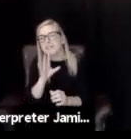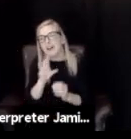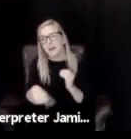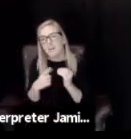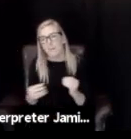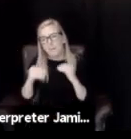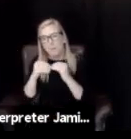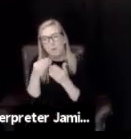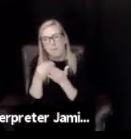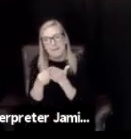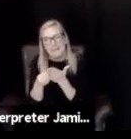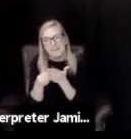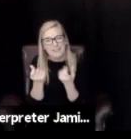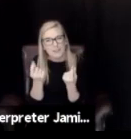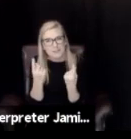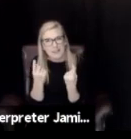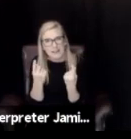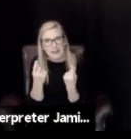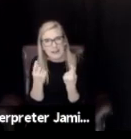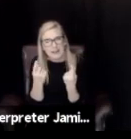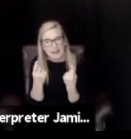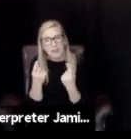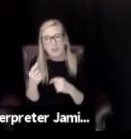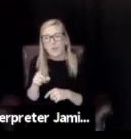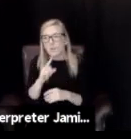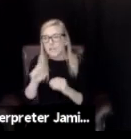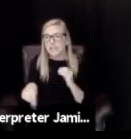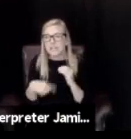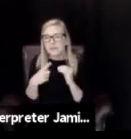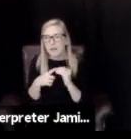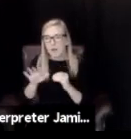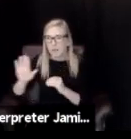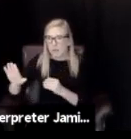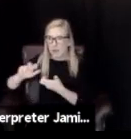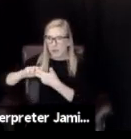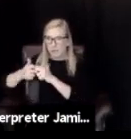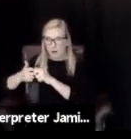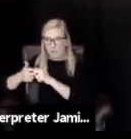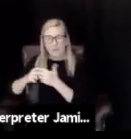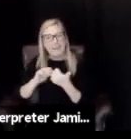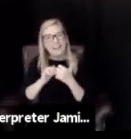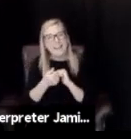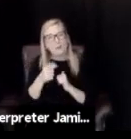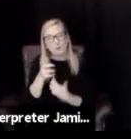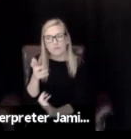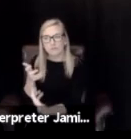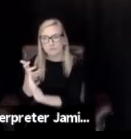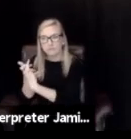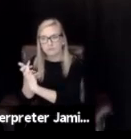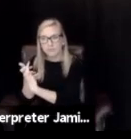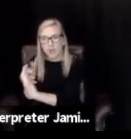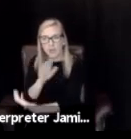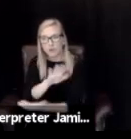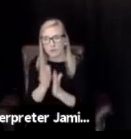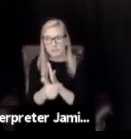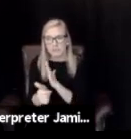retention, does that make sense? So it's all about what their problem is and how you align what you do and helping them to